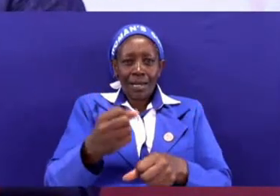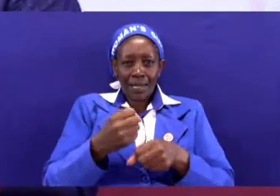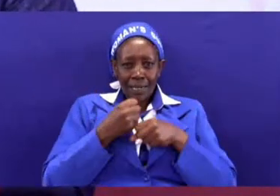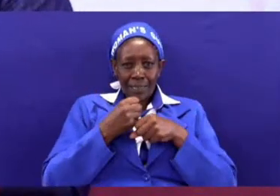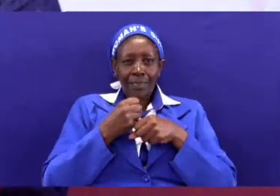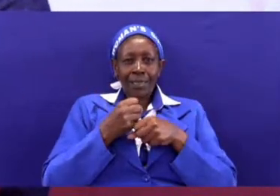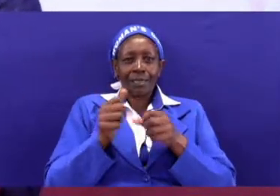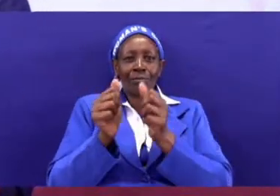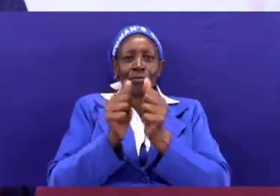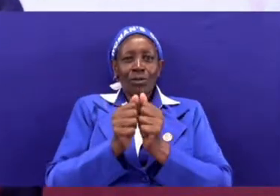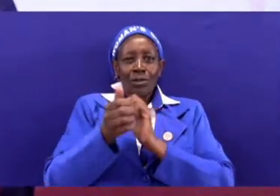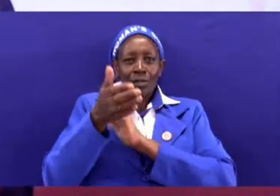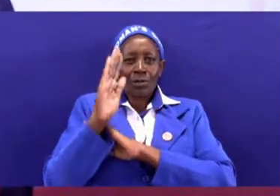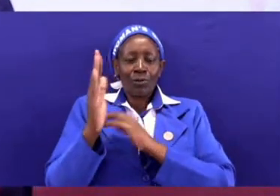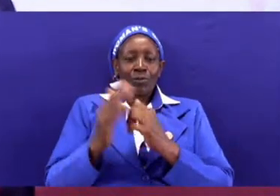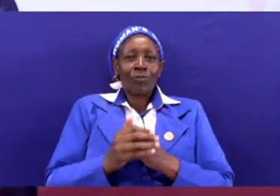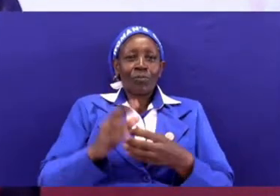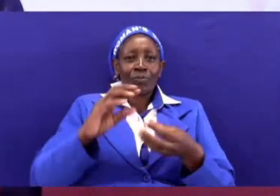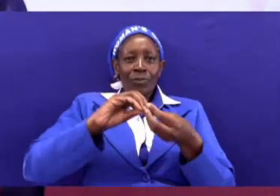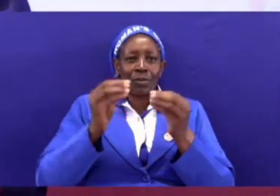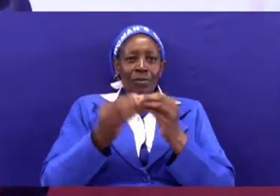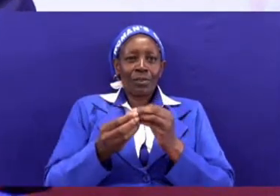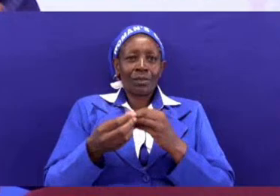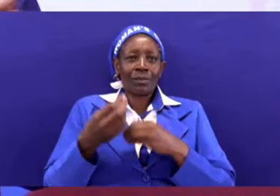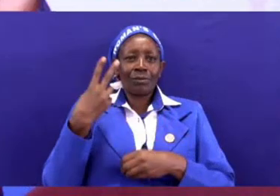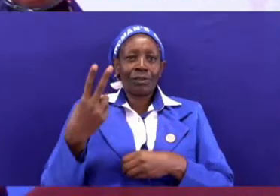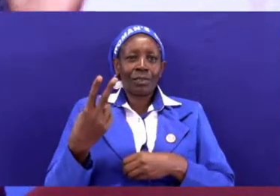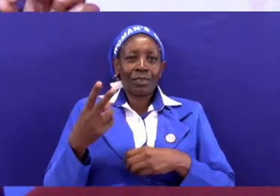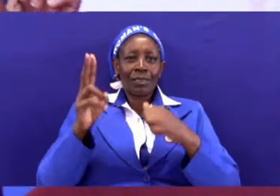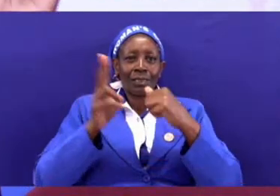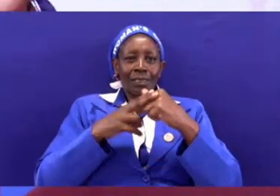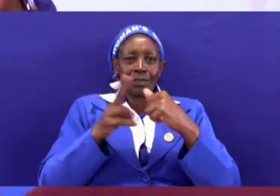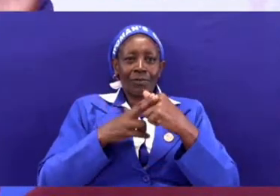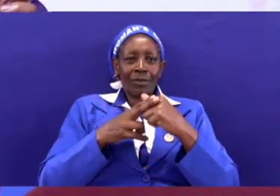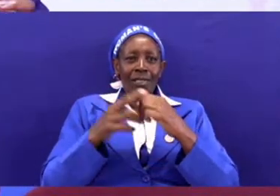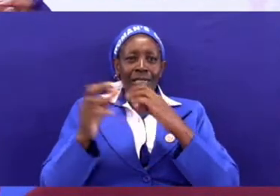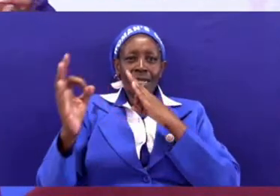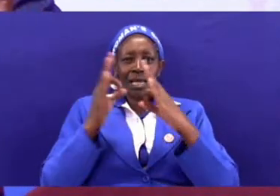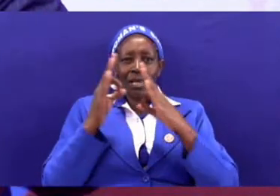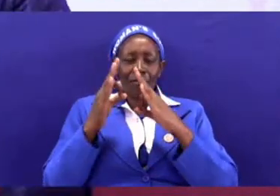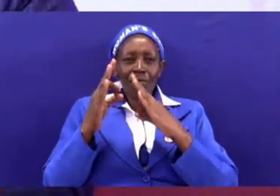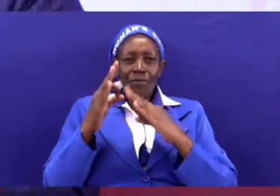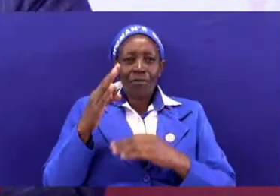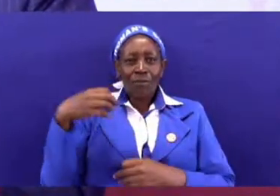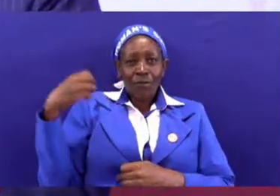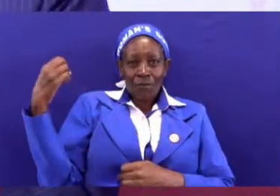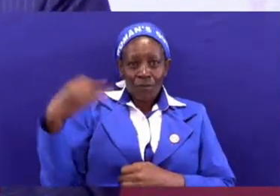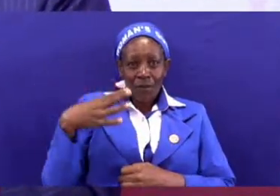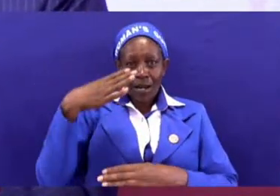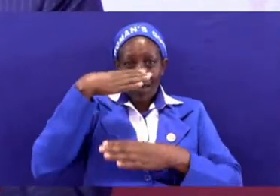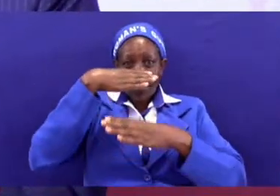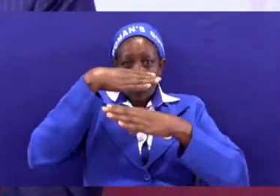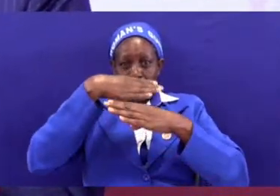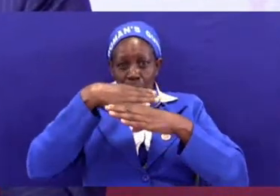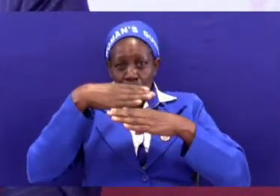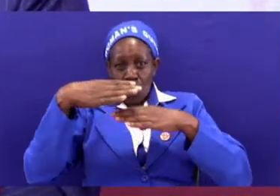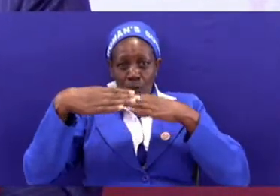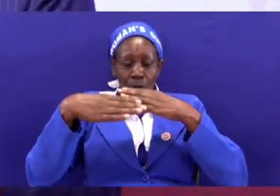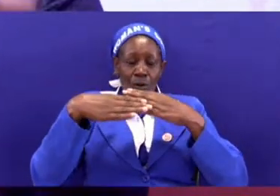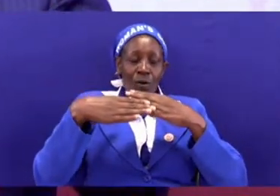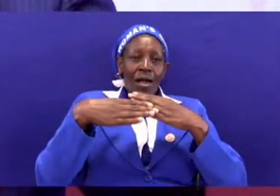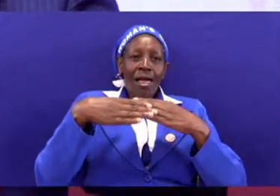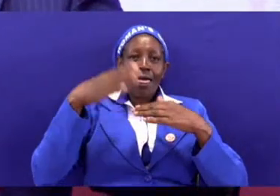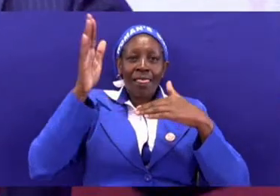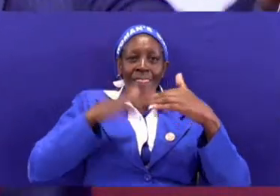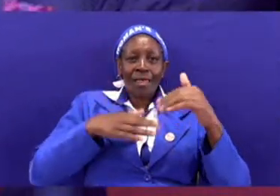God. Numbers 27. If Joshua feared the walls more than he feared God,